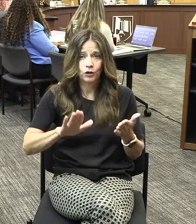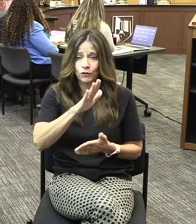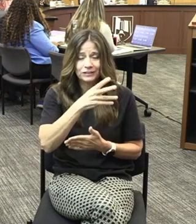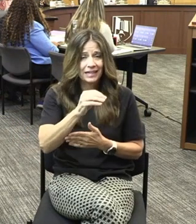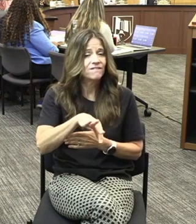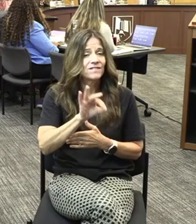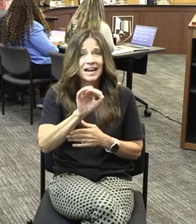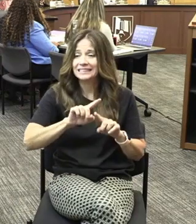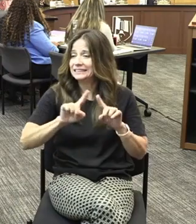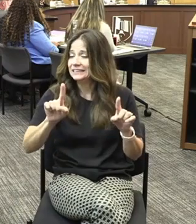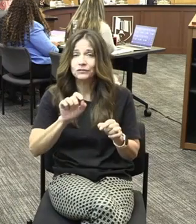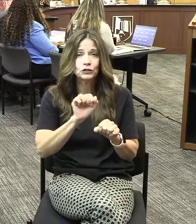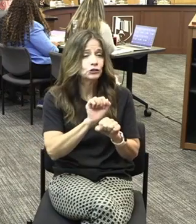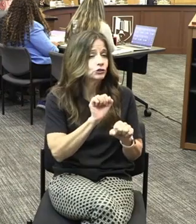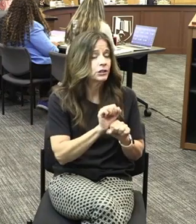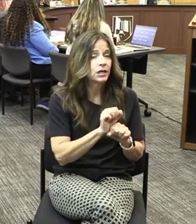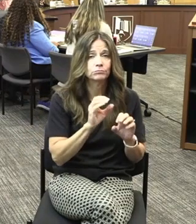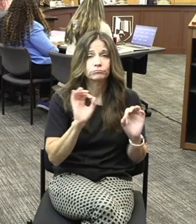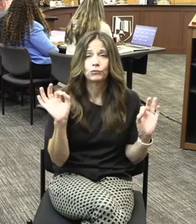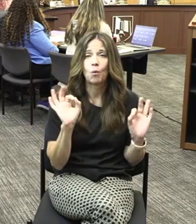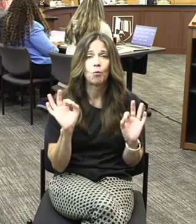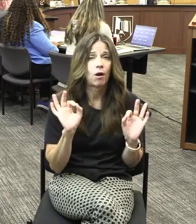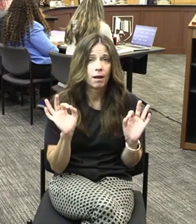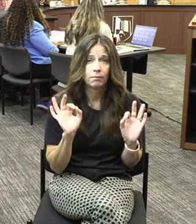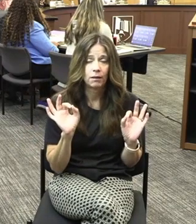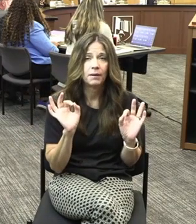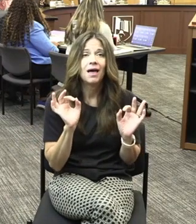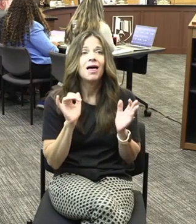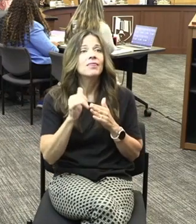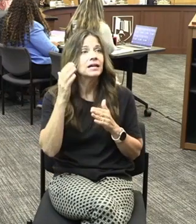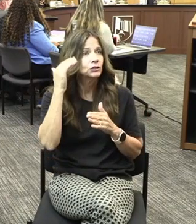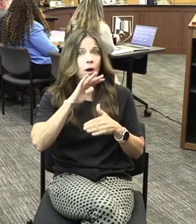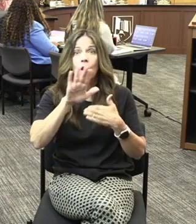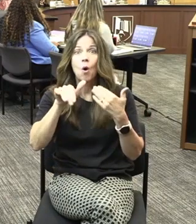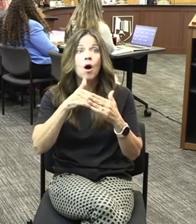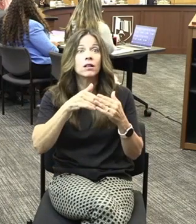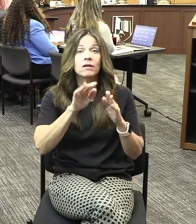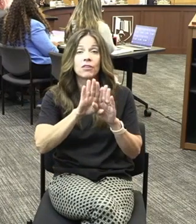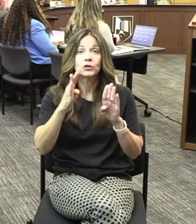with no problem whatsoever. That is why the doors are all locked. You're not leaving.